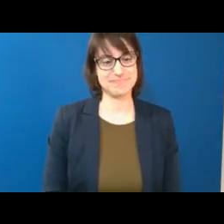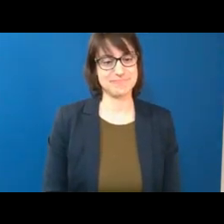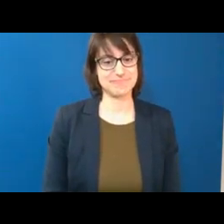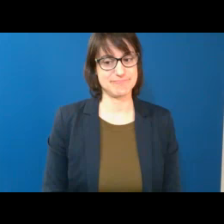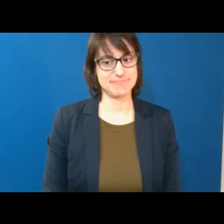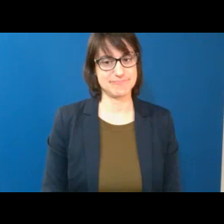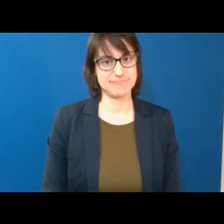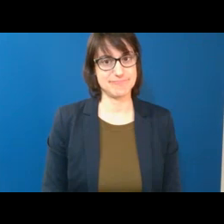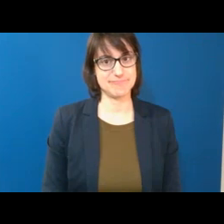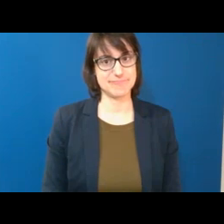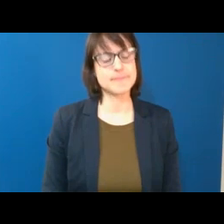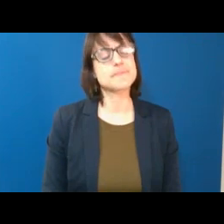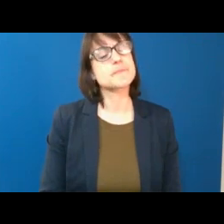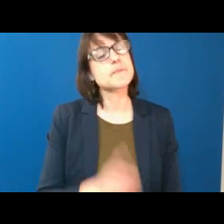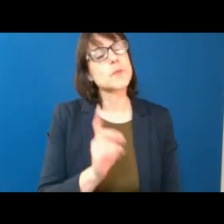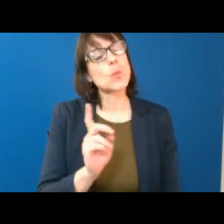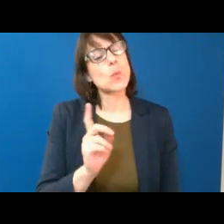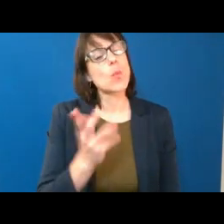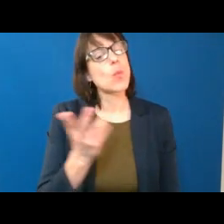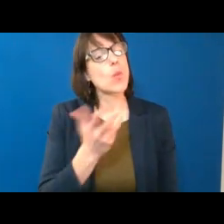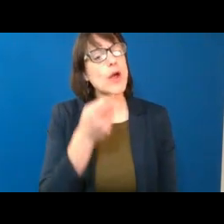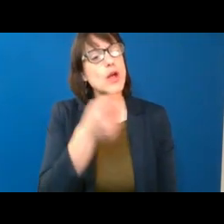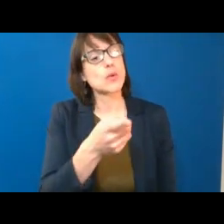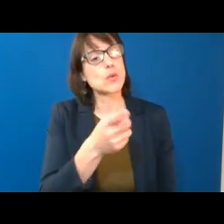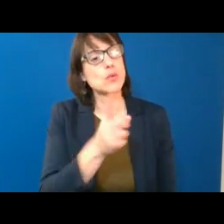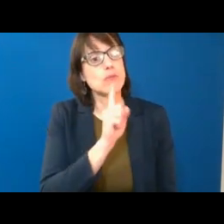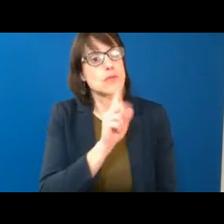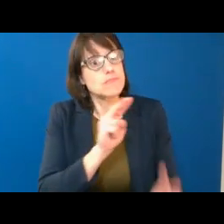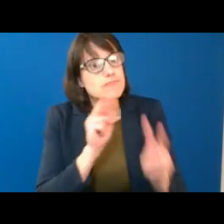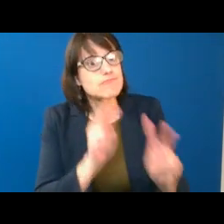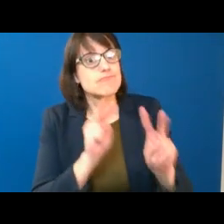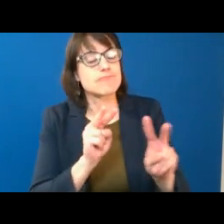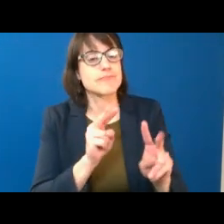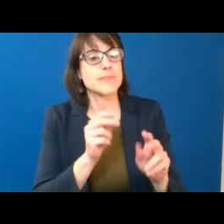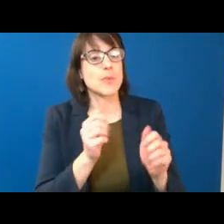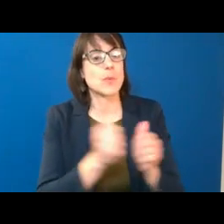So what are you guys most looking forward to in the upcoming project?